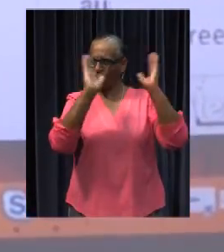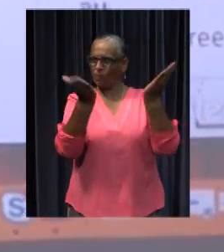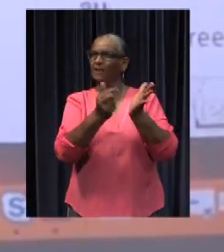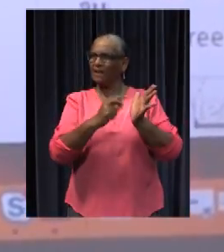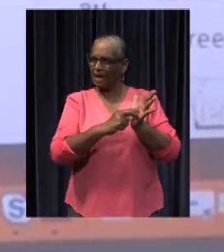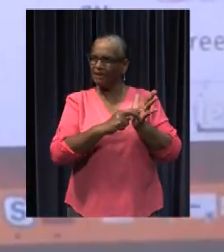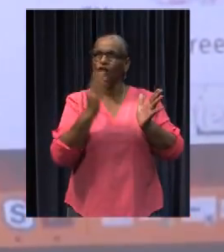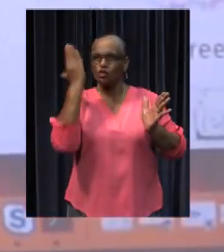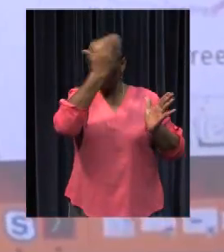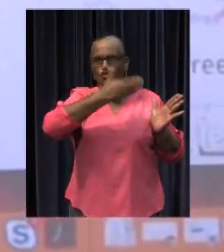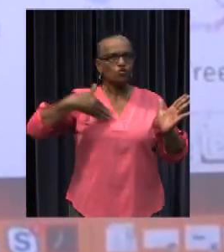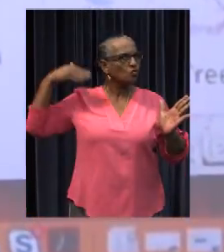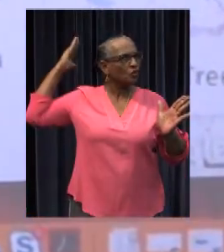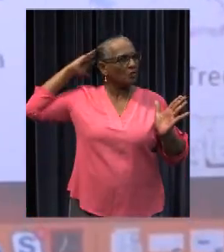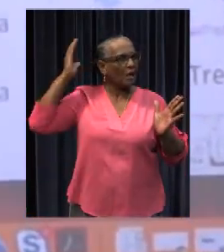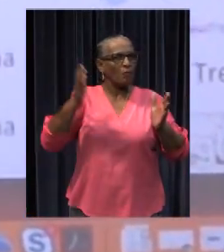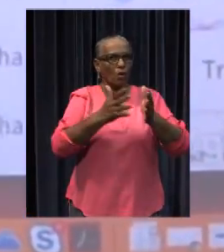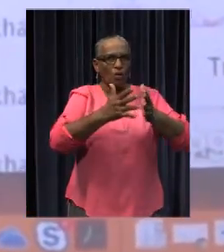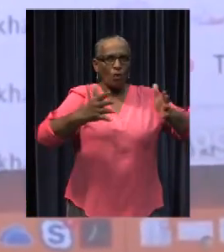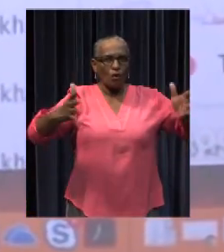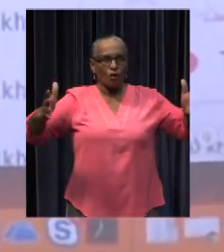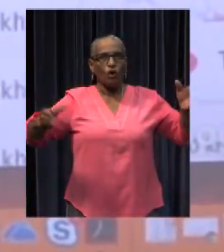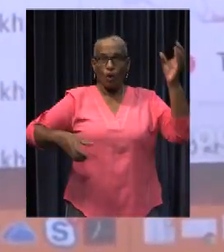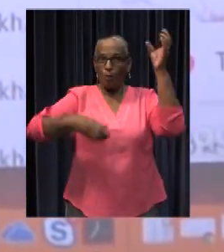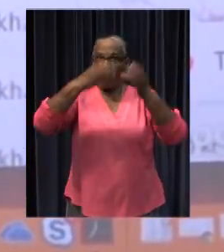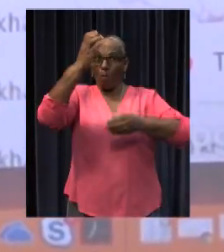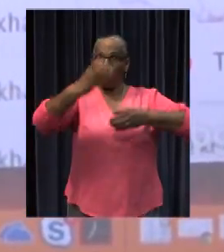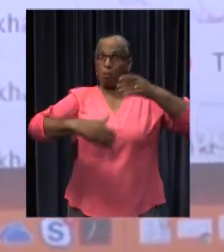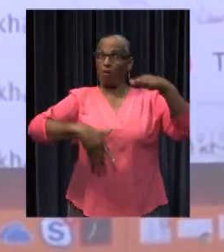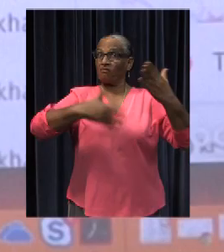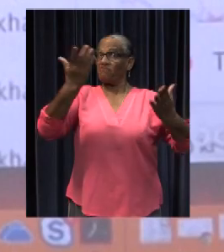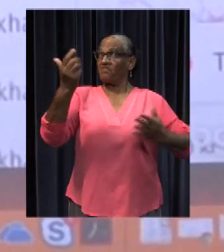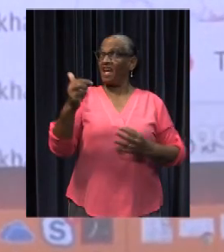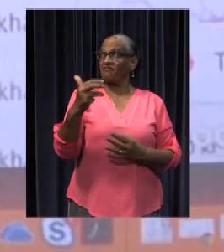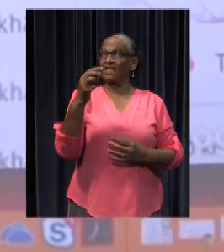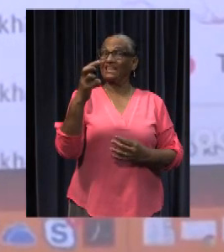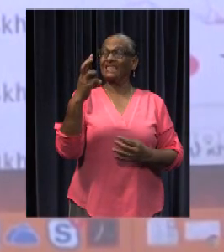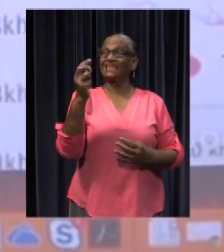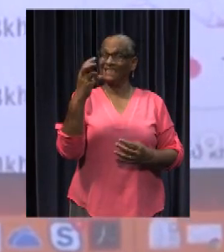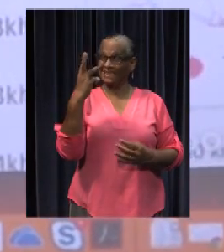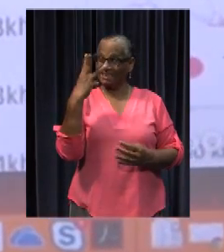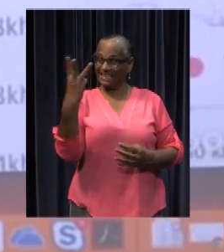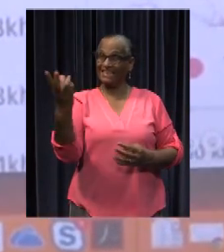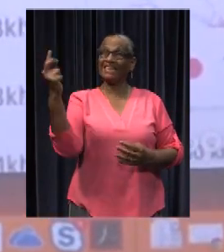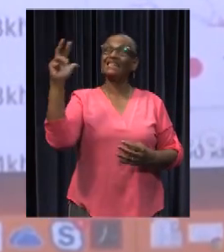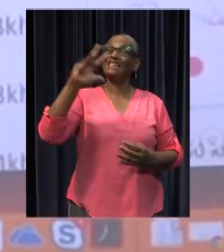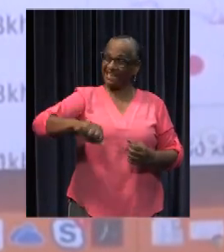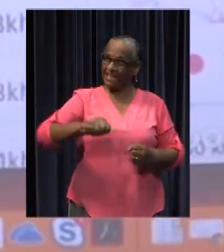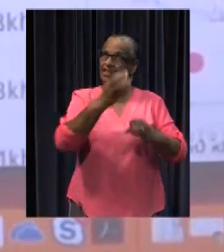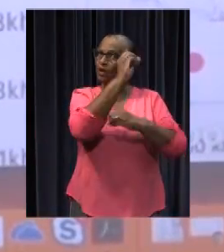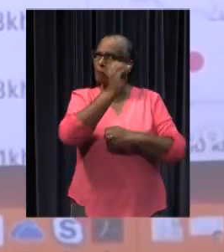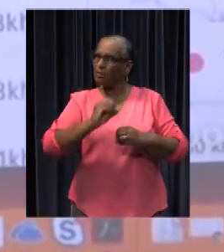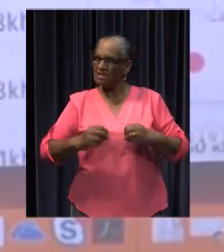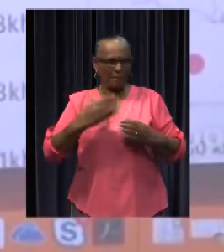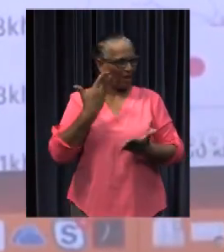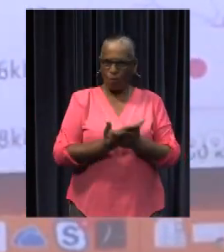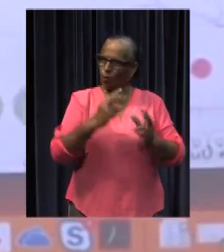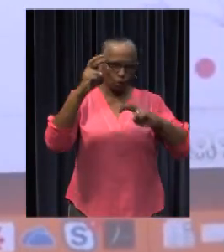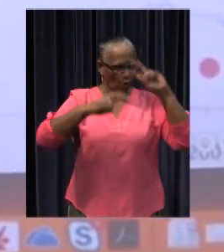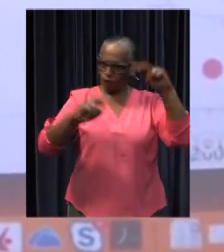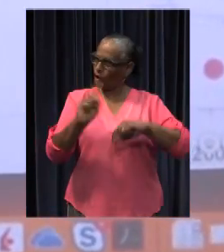the Global Forest Watch shows that Suriname has a large forest cover of more than